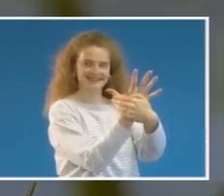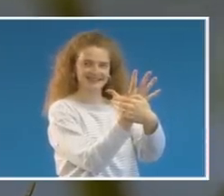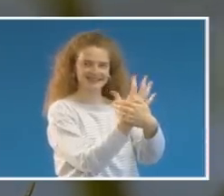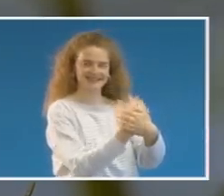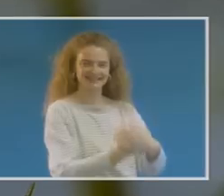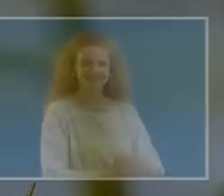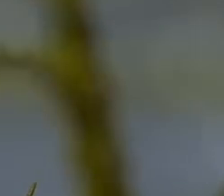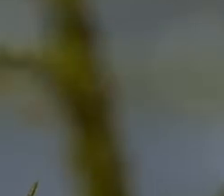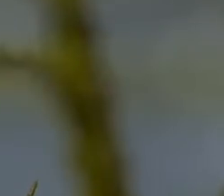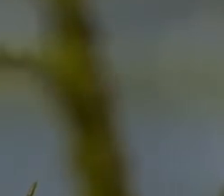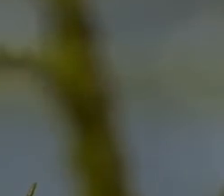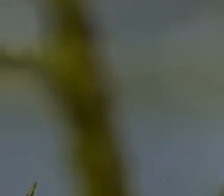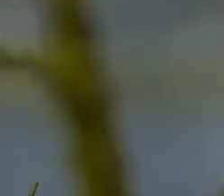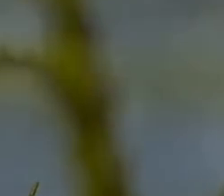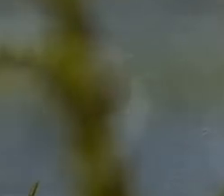1, 2, 3, 4, 5.